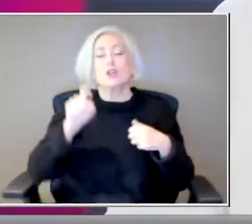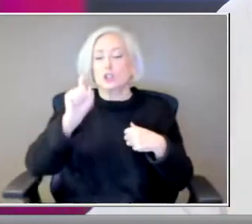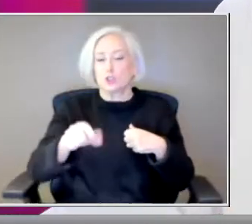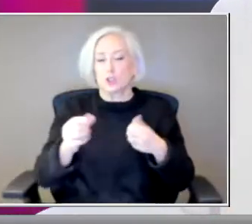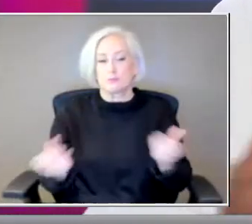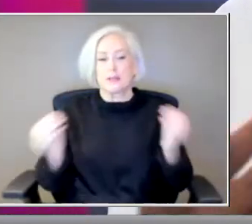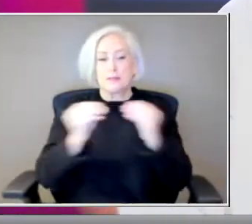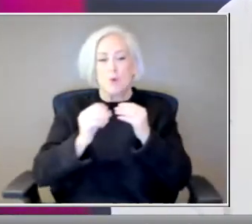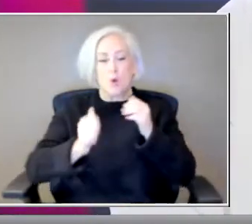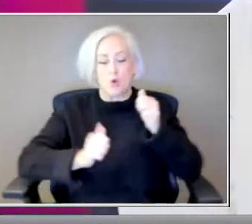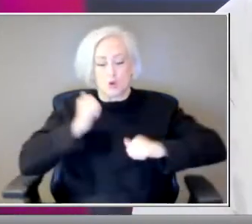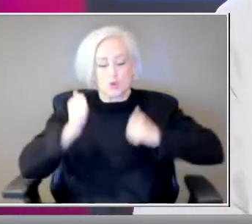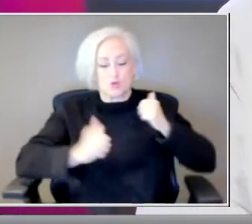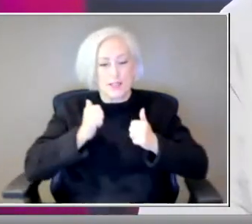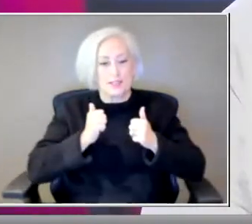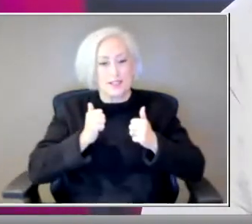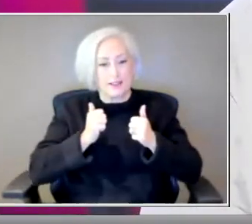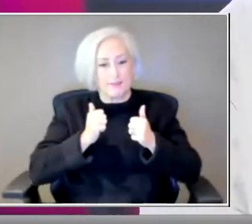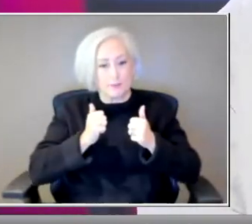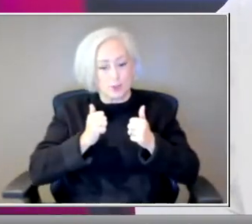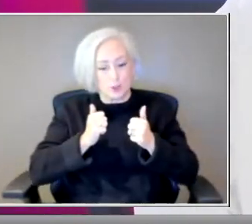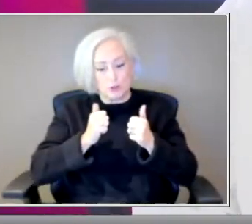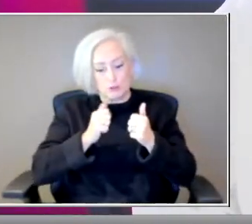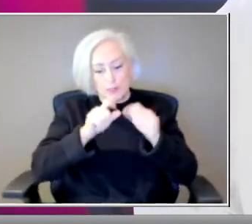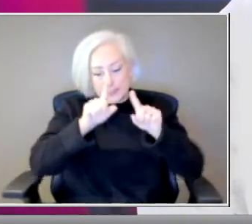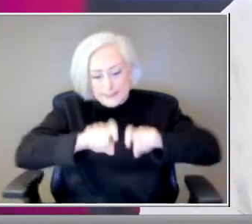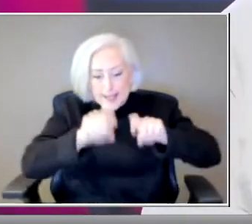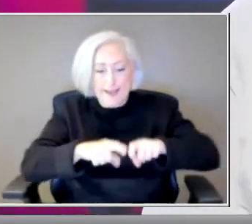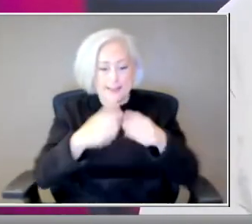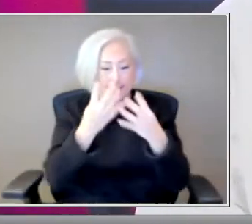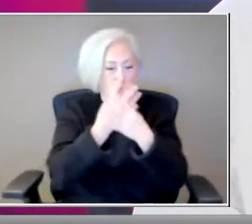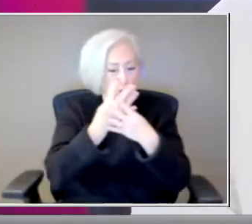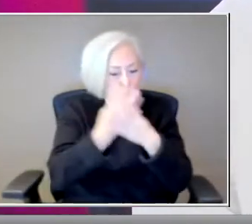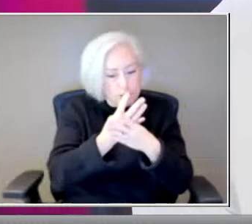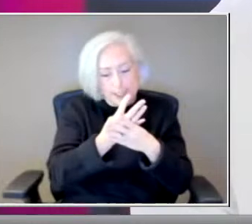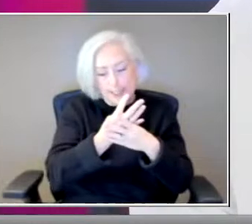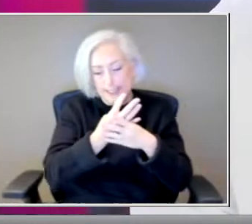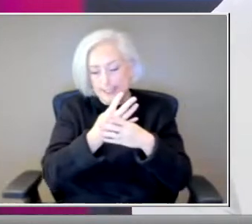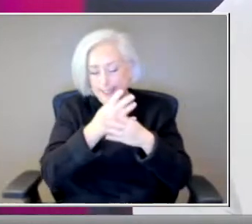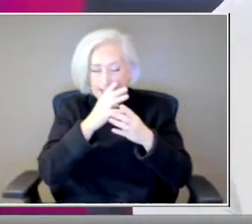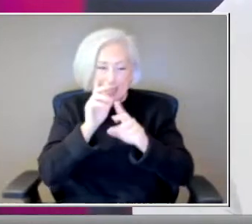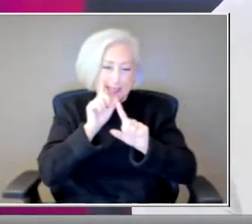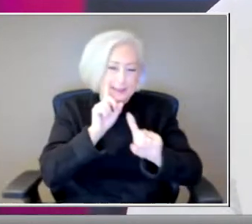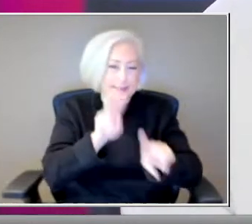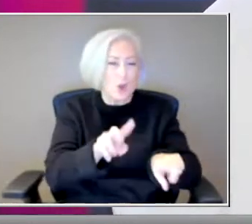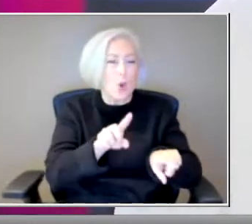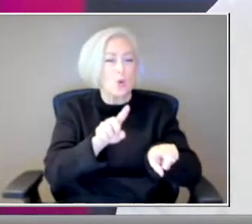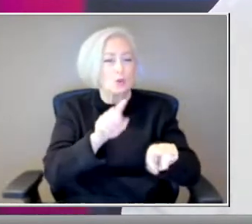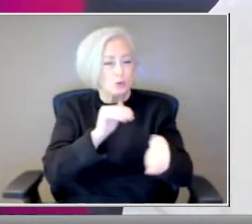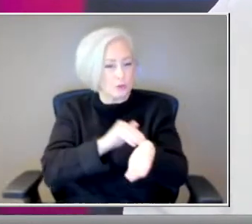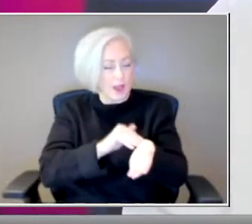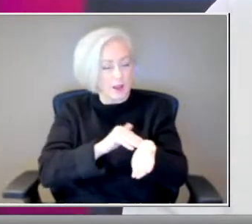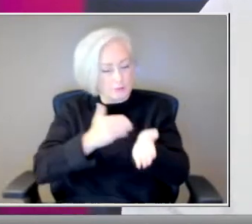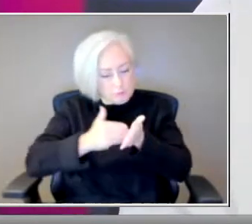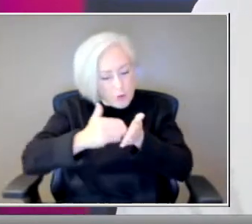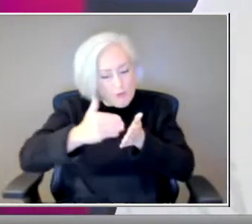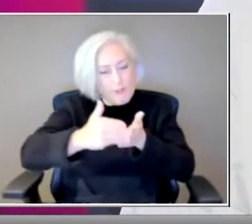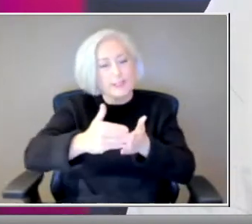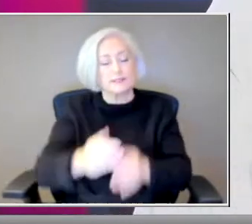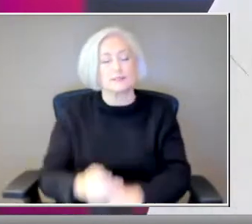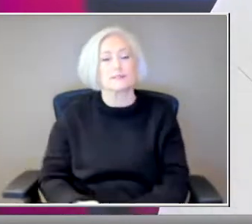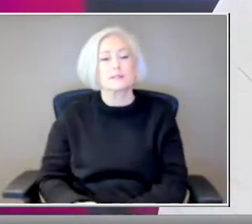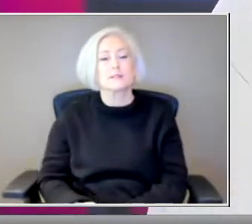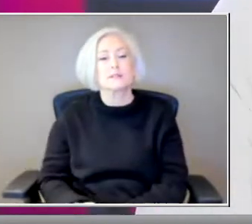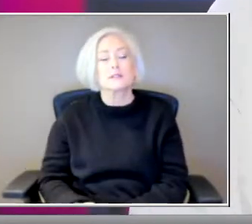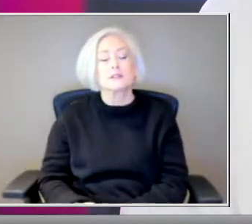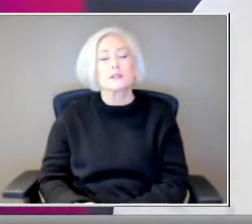to screen, to see a doctor on a regular basis. Most of the guidelines are for populations where